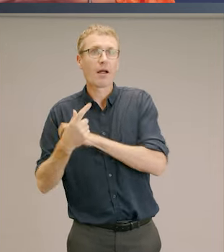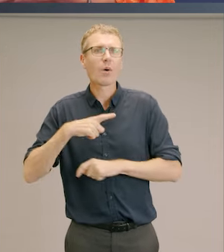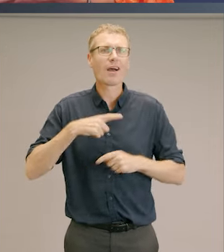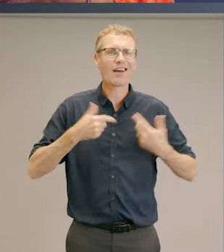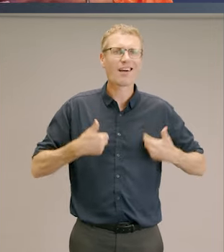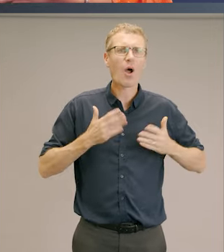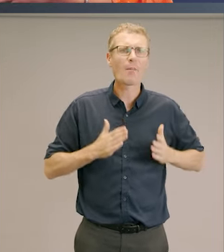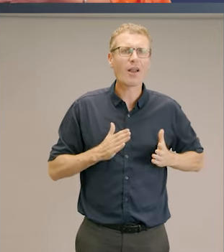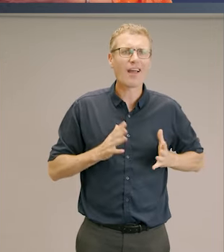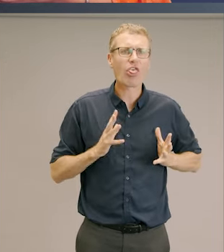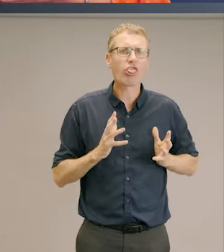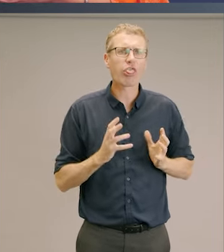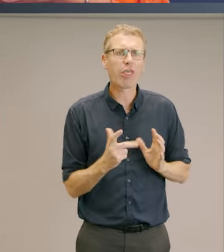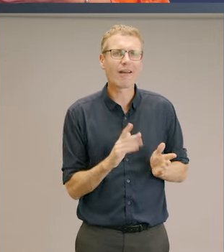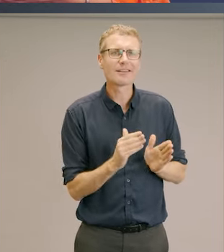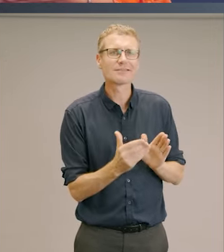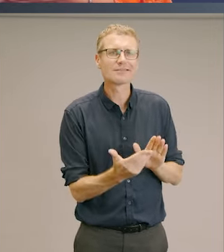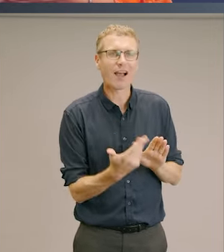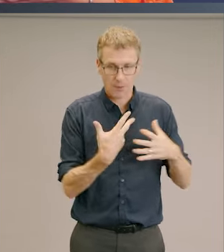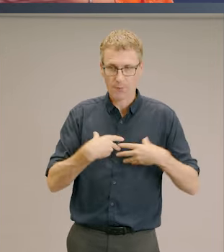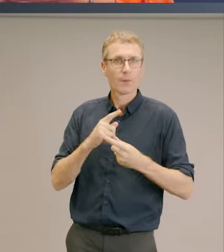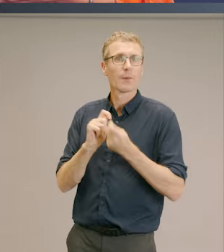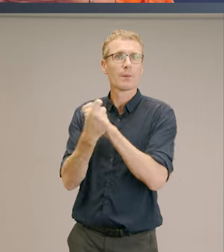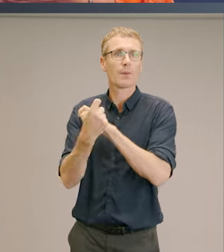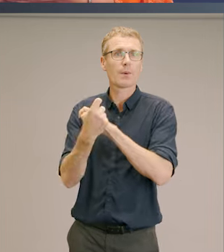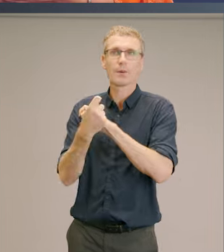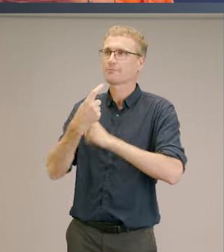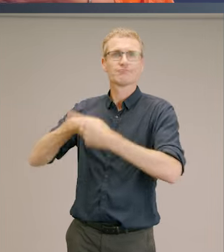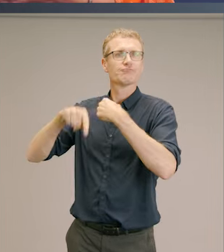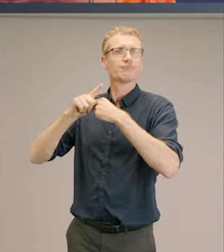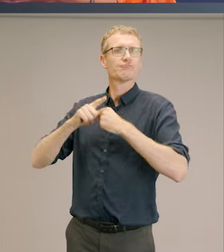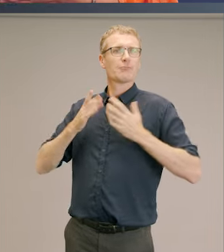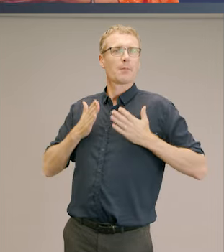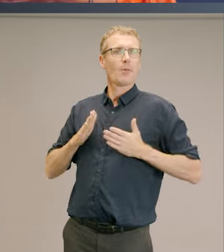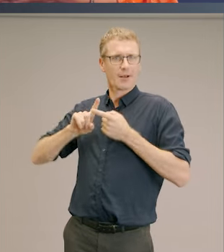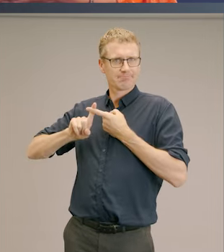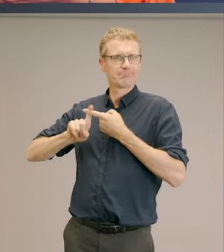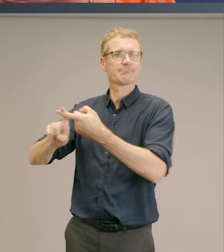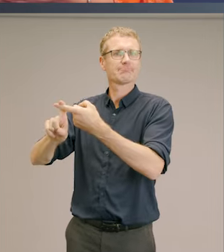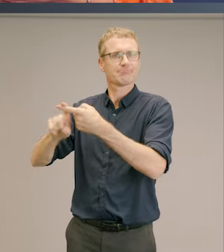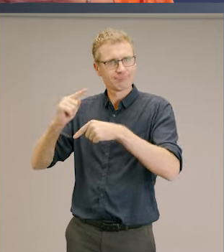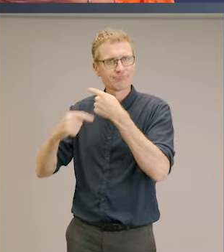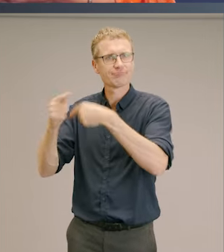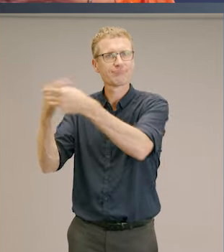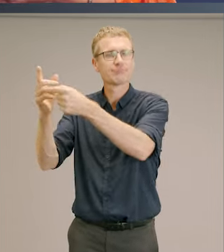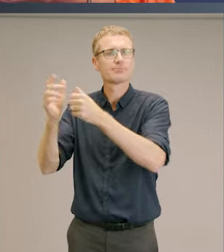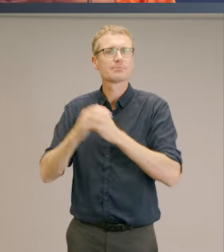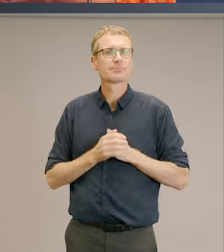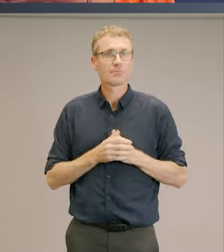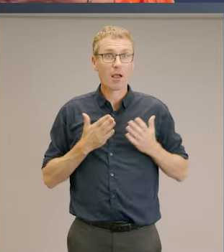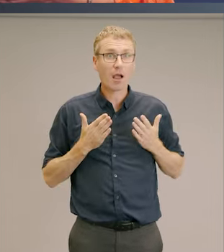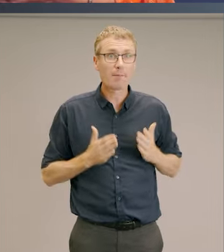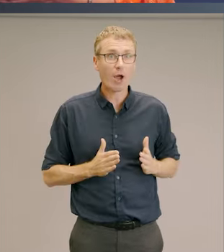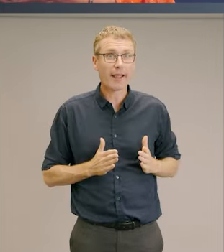be transformed, for our dying bodies must be transformed into bodies that will never die. Our mortal bodies must be transformed into